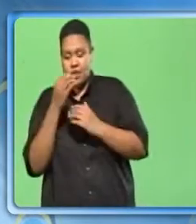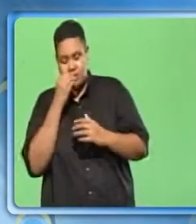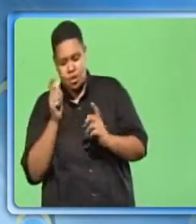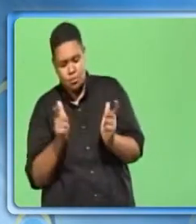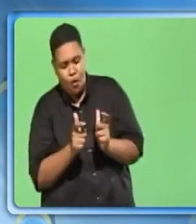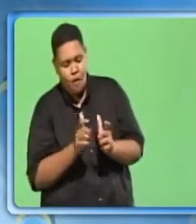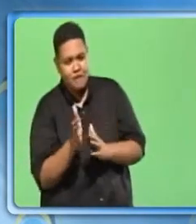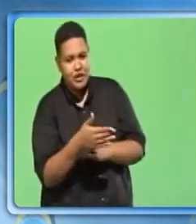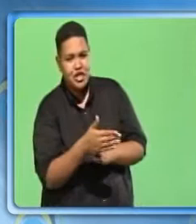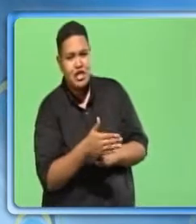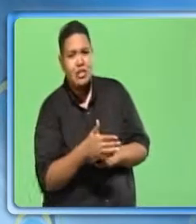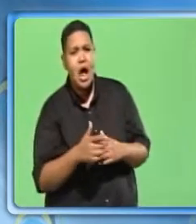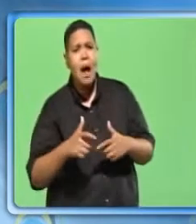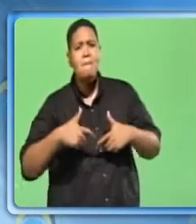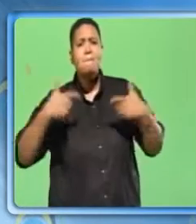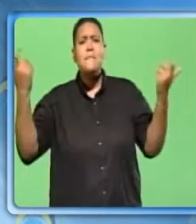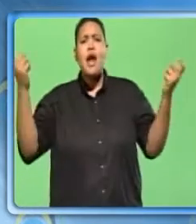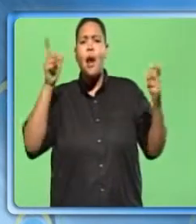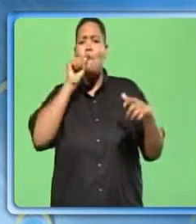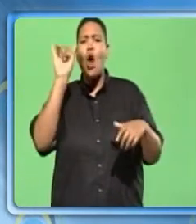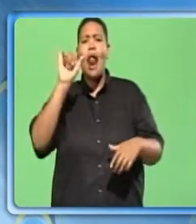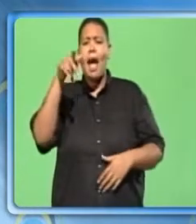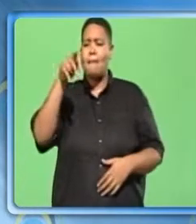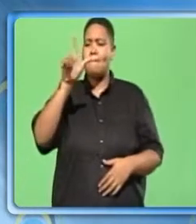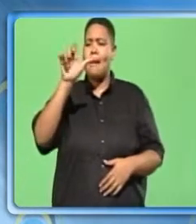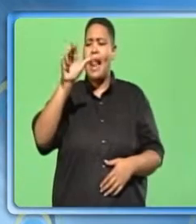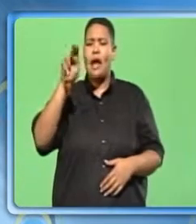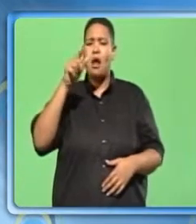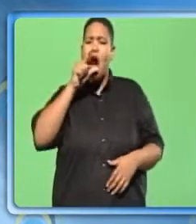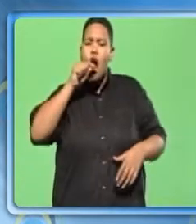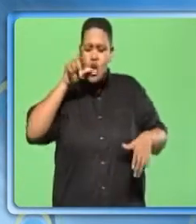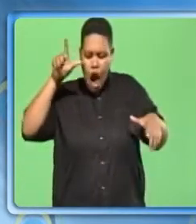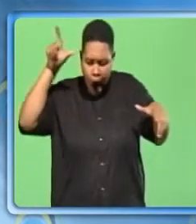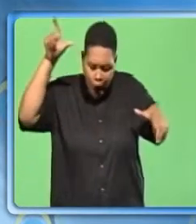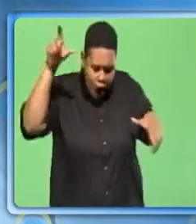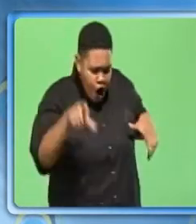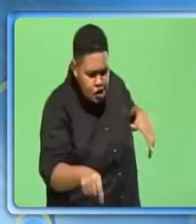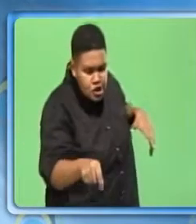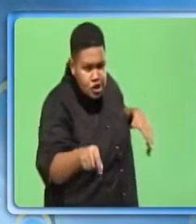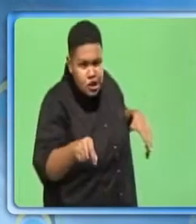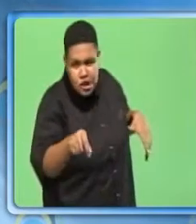A large bird like the pelican eats the large fish.